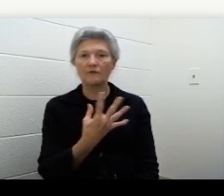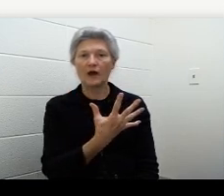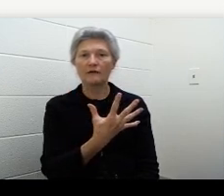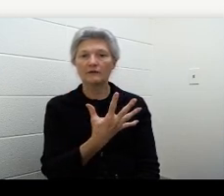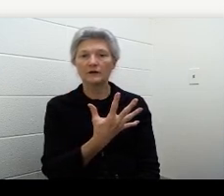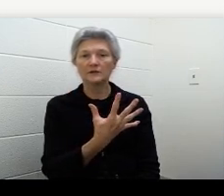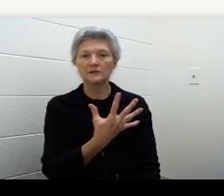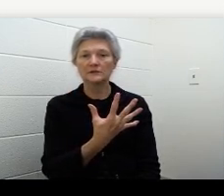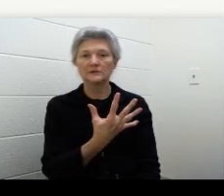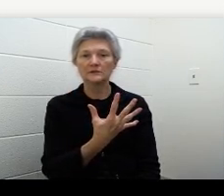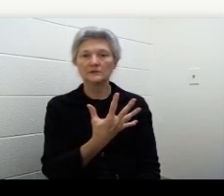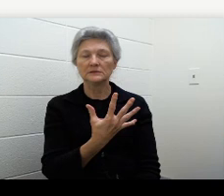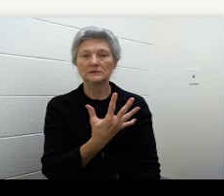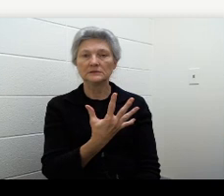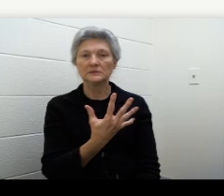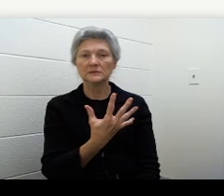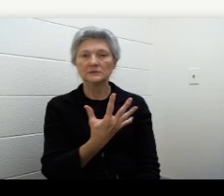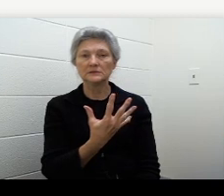5,